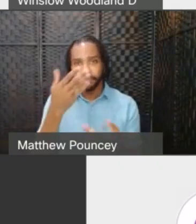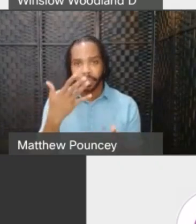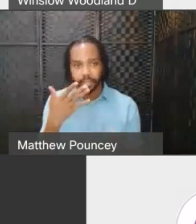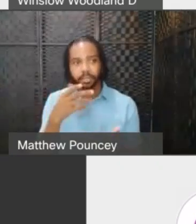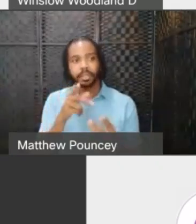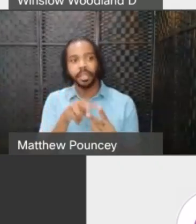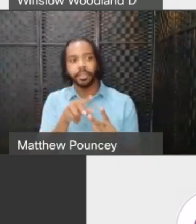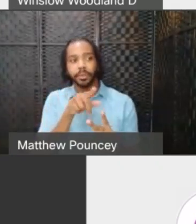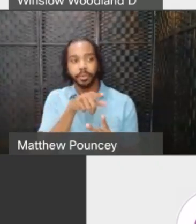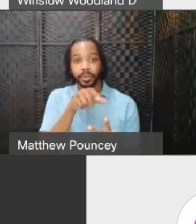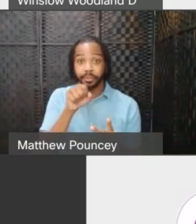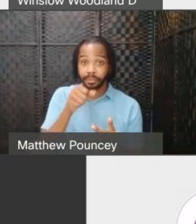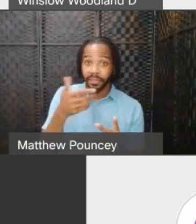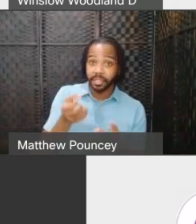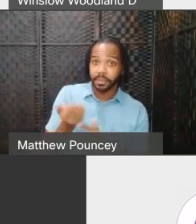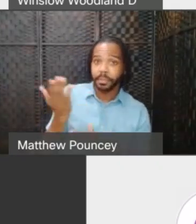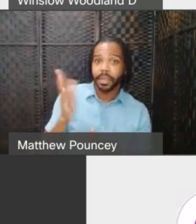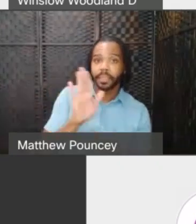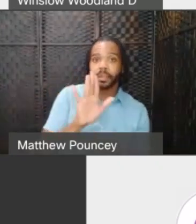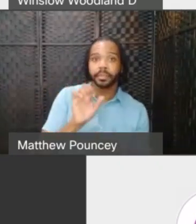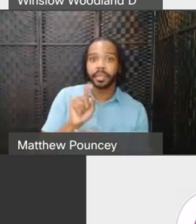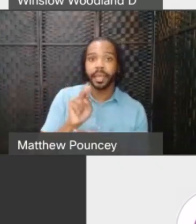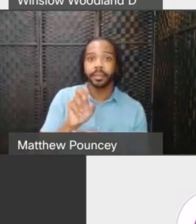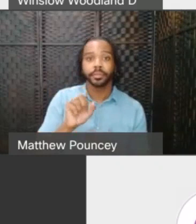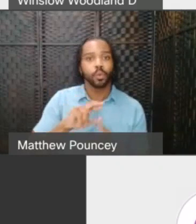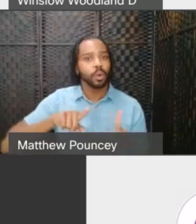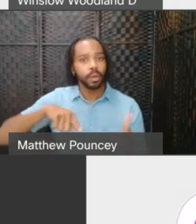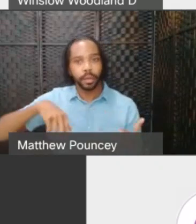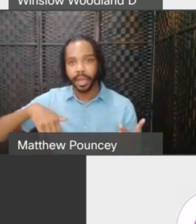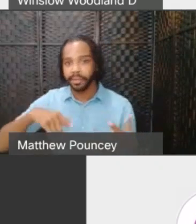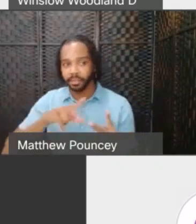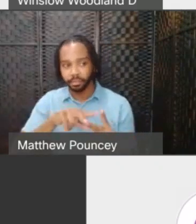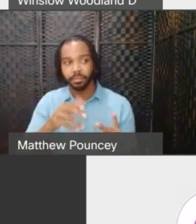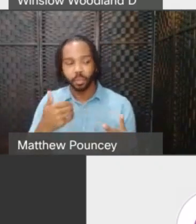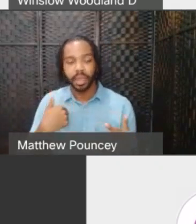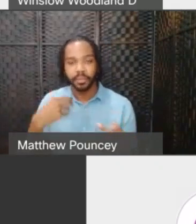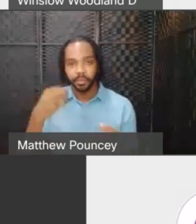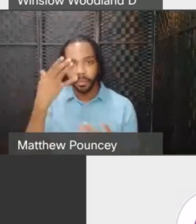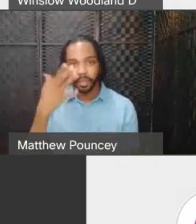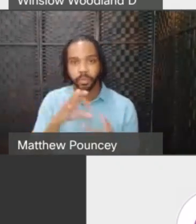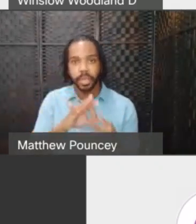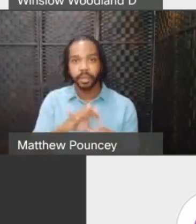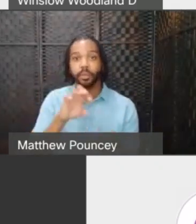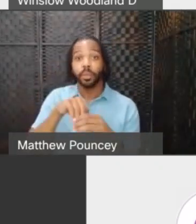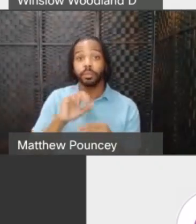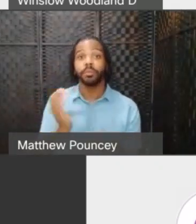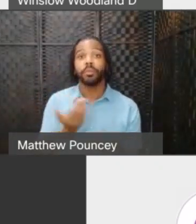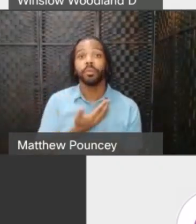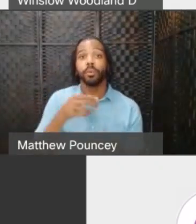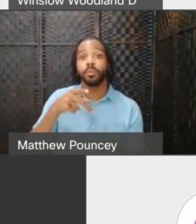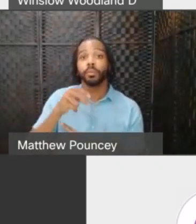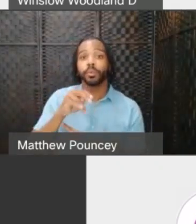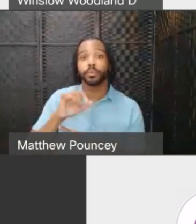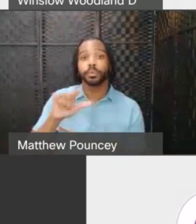have submitted their vaccine status or have not submitted their vaccine status in the portal, and whether or not